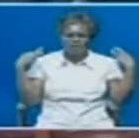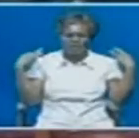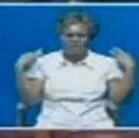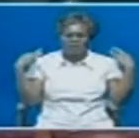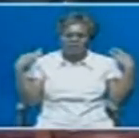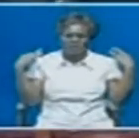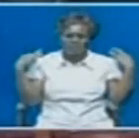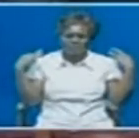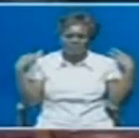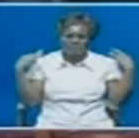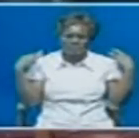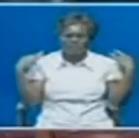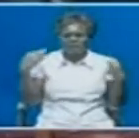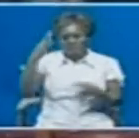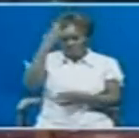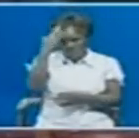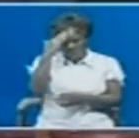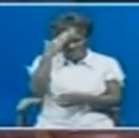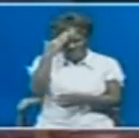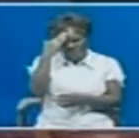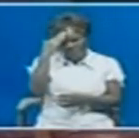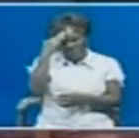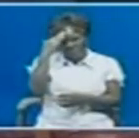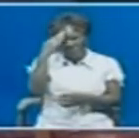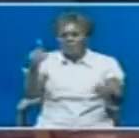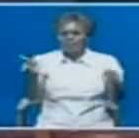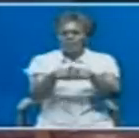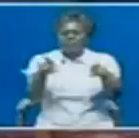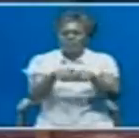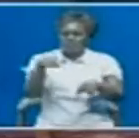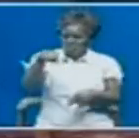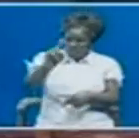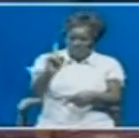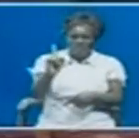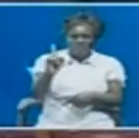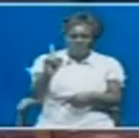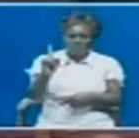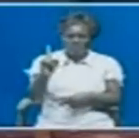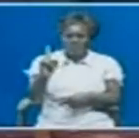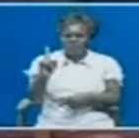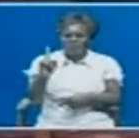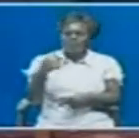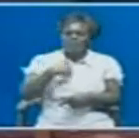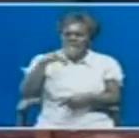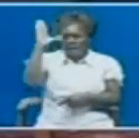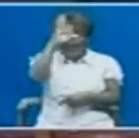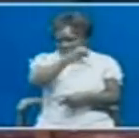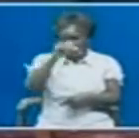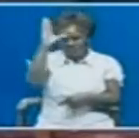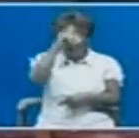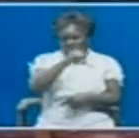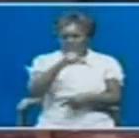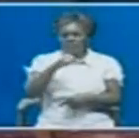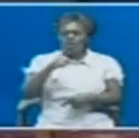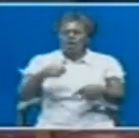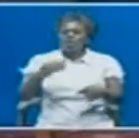is, yes, yeah. You know, don't hate the player. Yeah, you know, and even you, for that matter, you know, I miss an occasional good